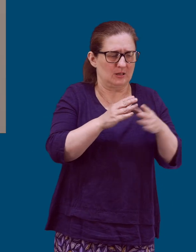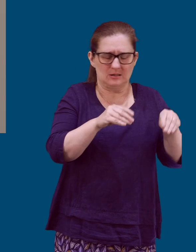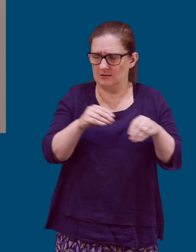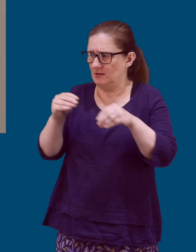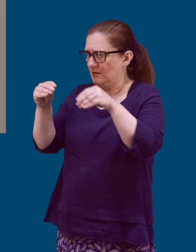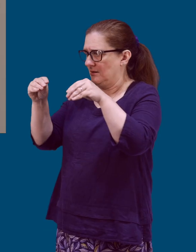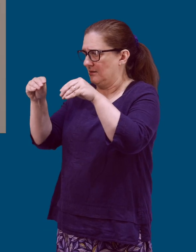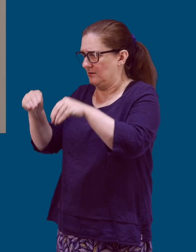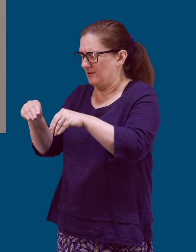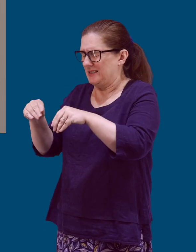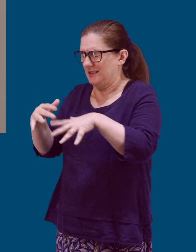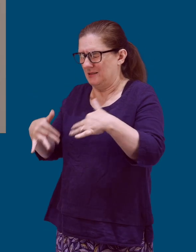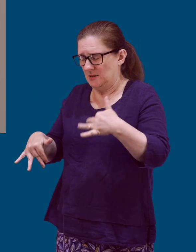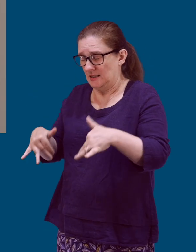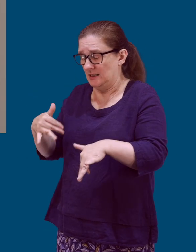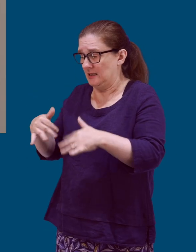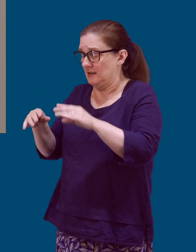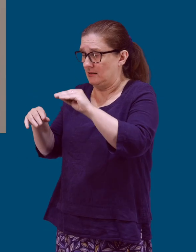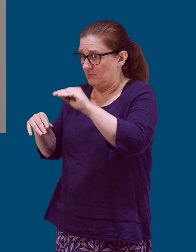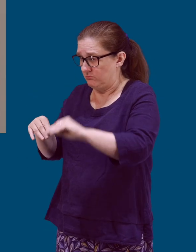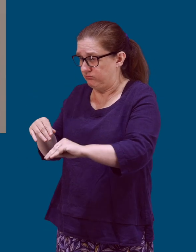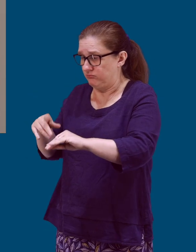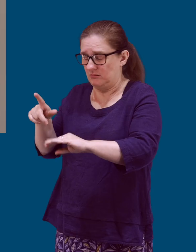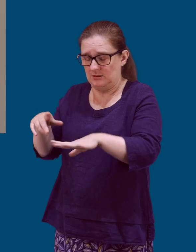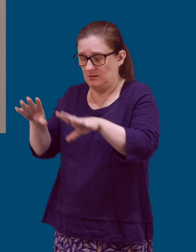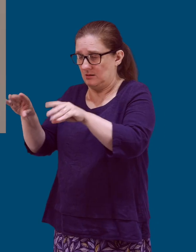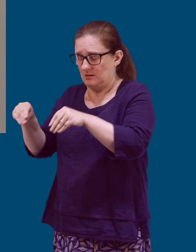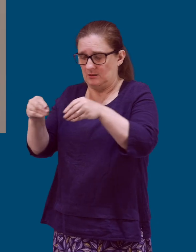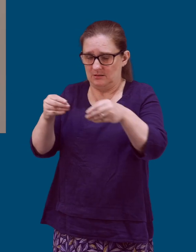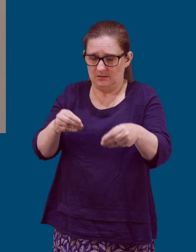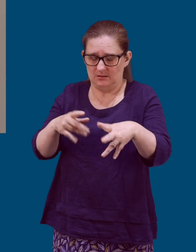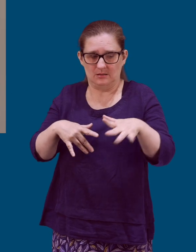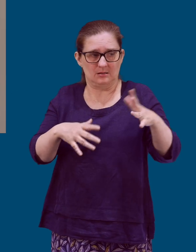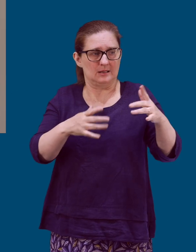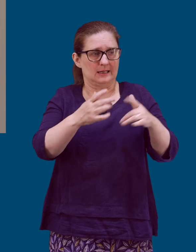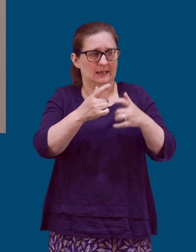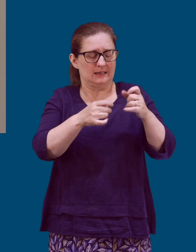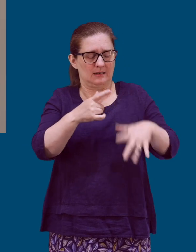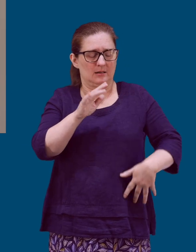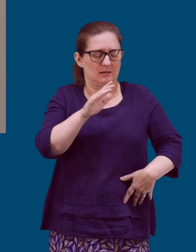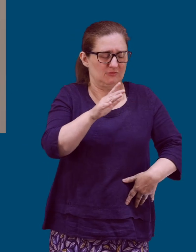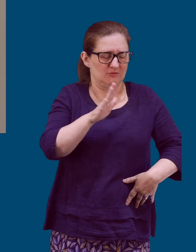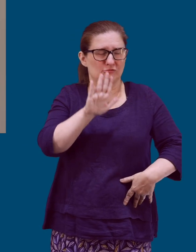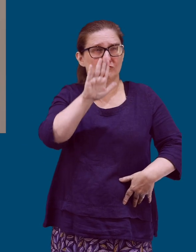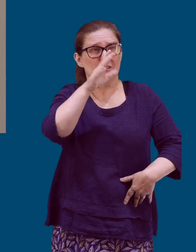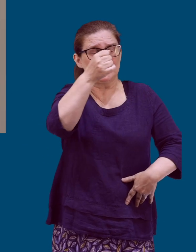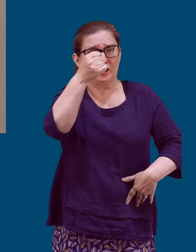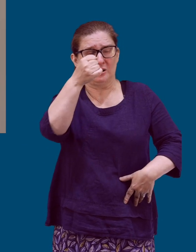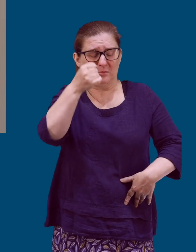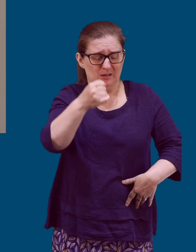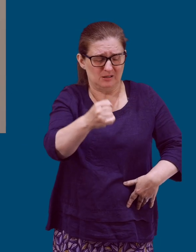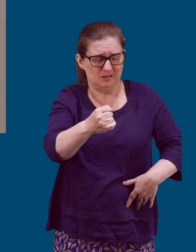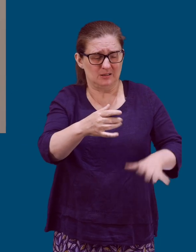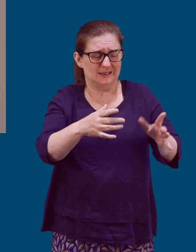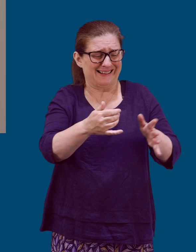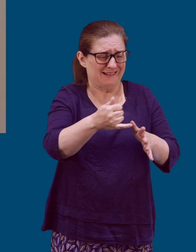on, pain. Wait for kettle to boil. Reach for tea bag. Bend for milk. Reach for cup and make tea.